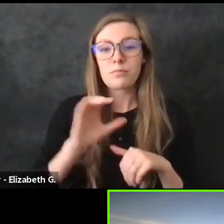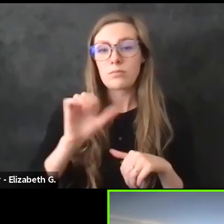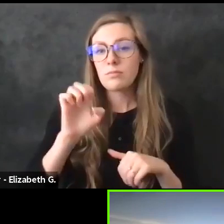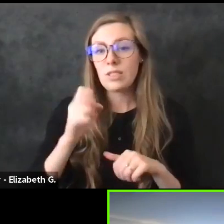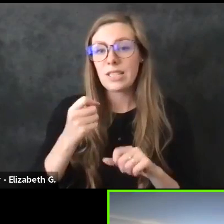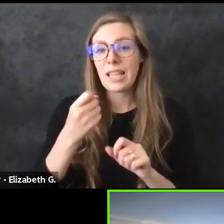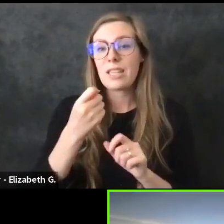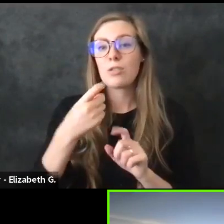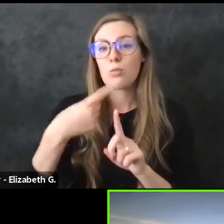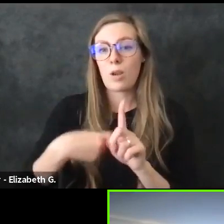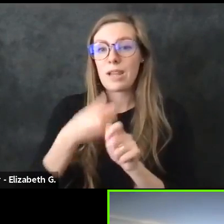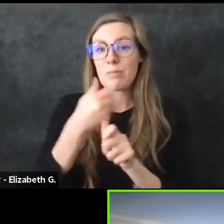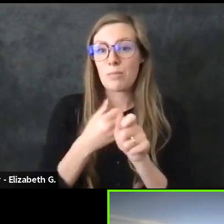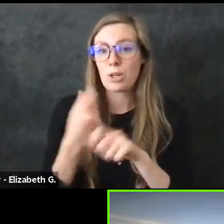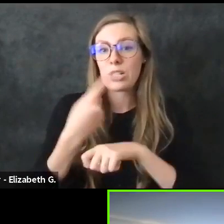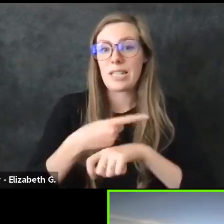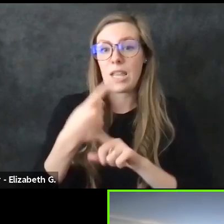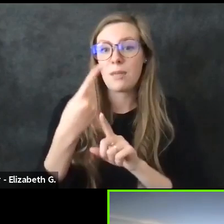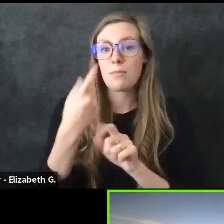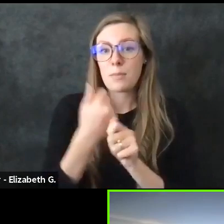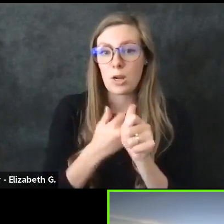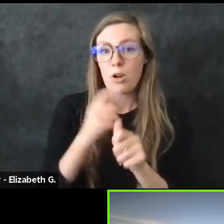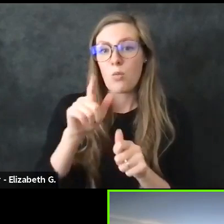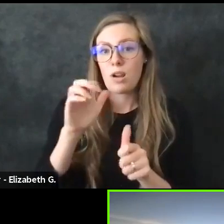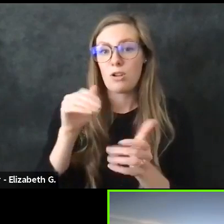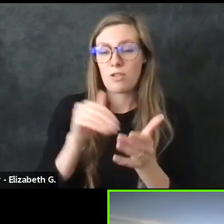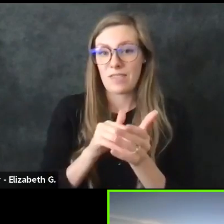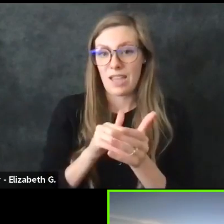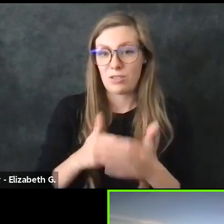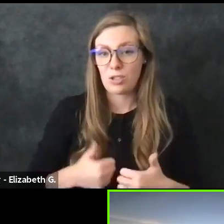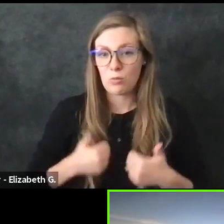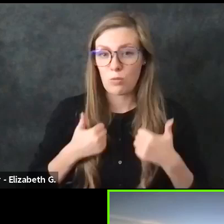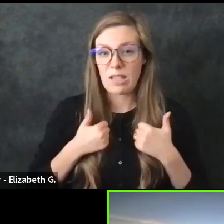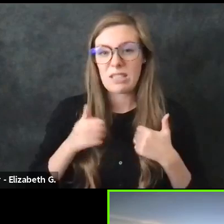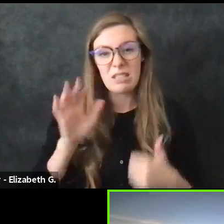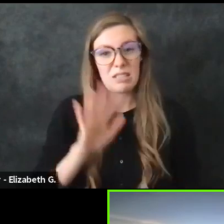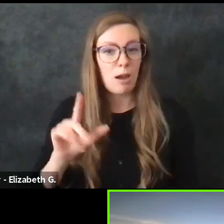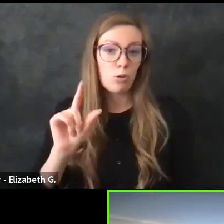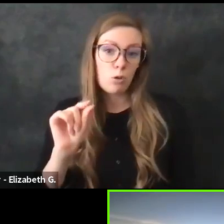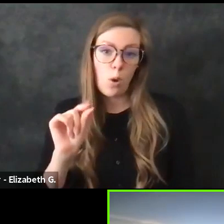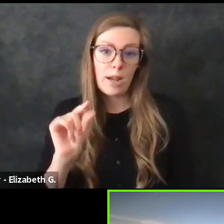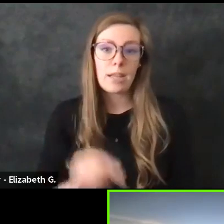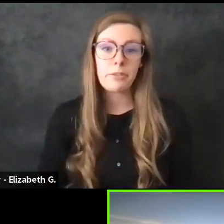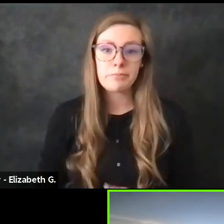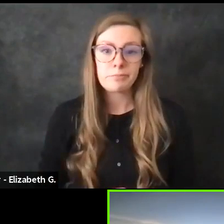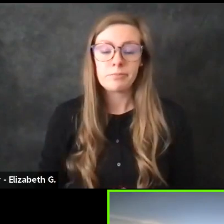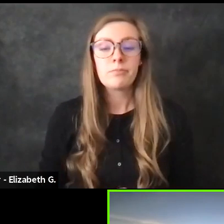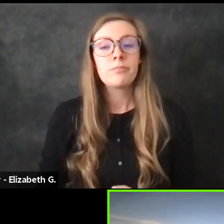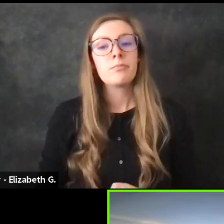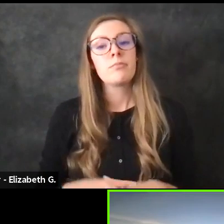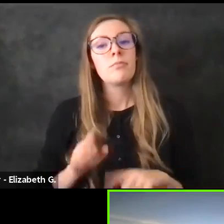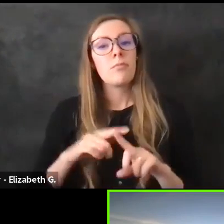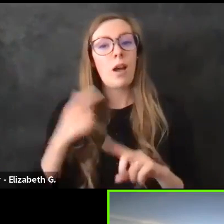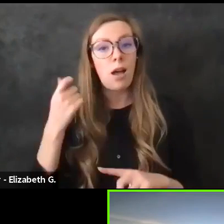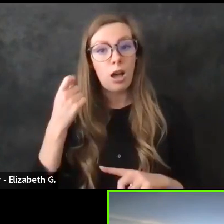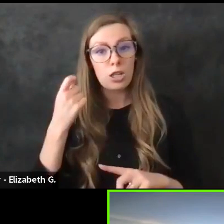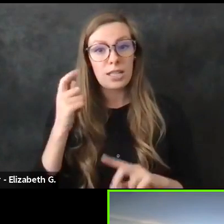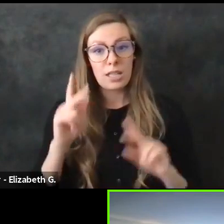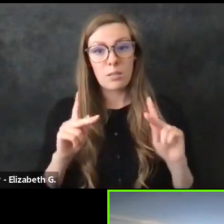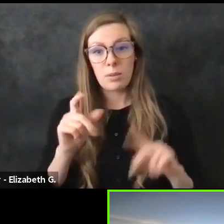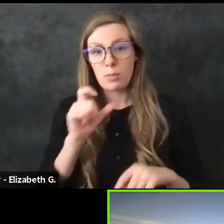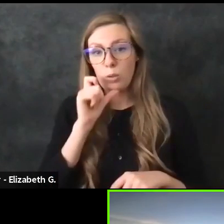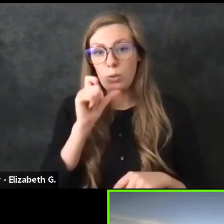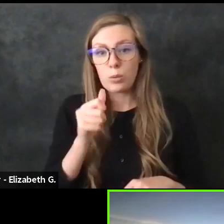per 100,000 residents is now about 20, but that only tells part of the story. Among those who are